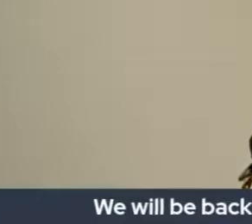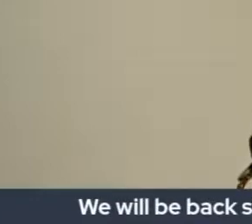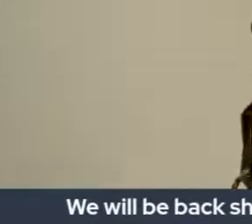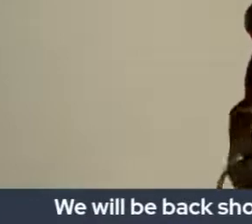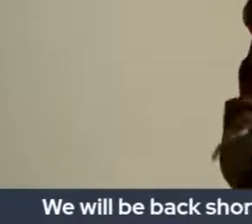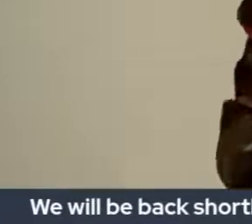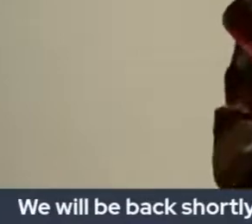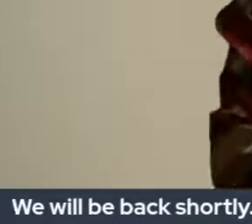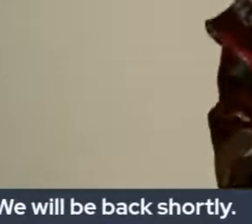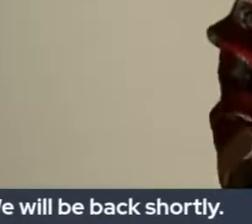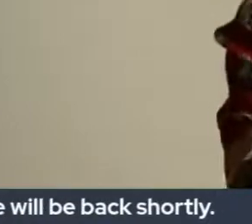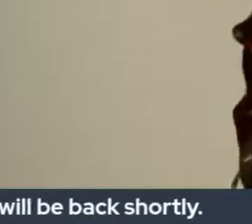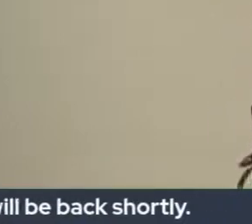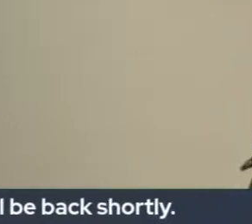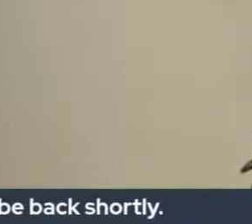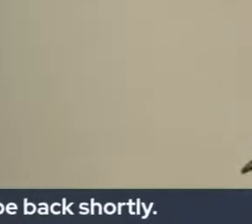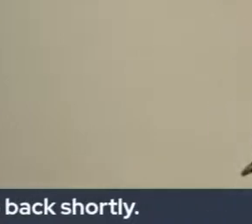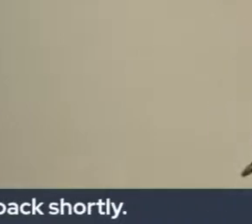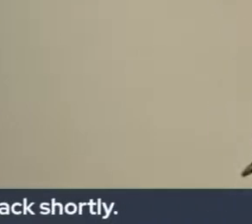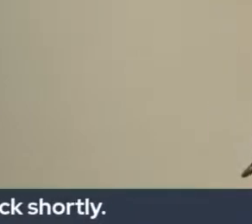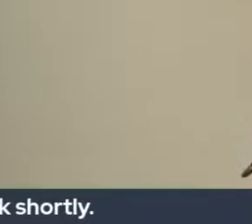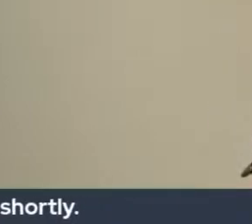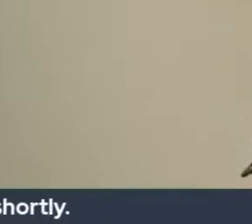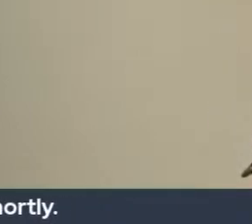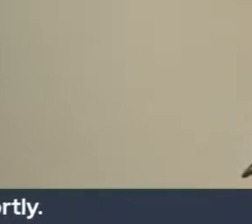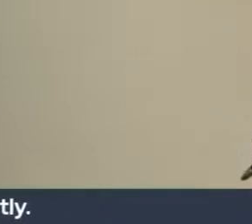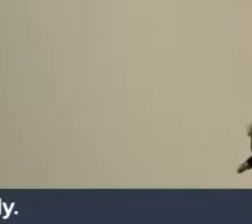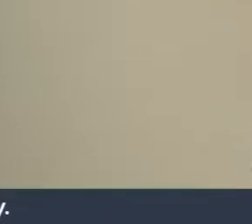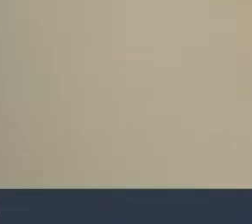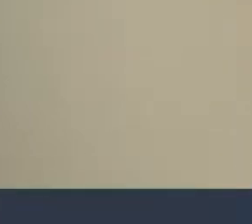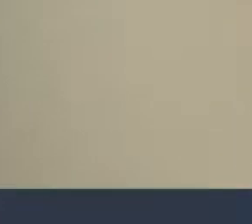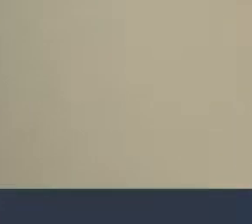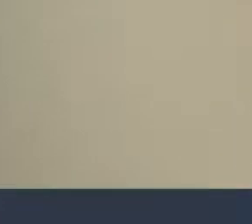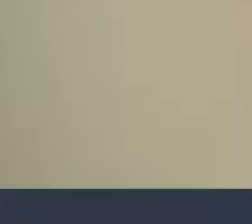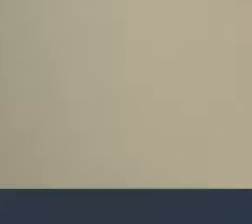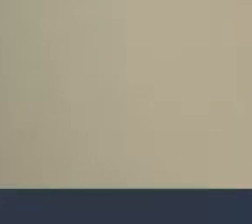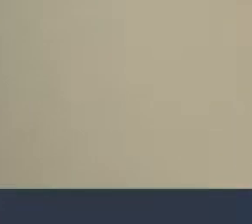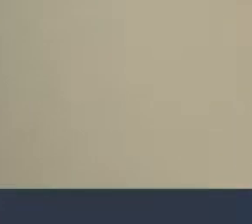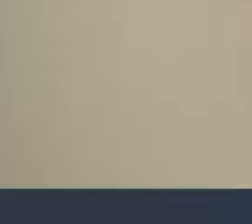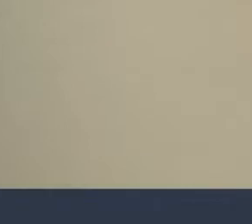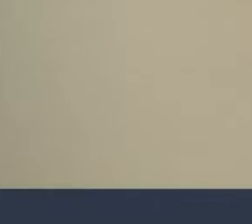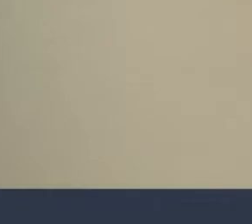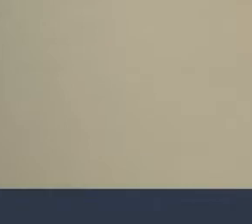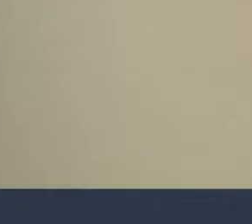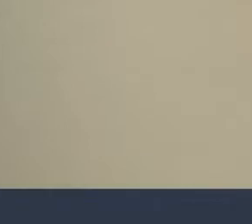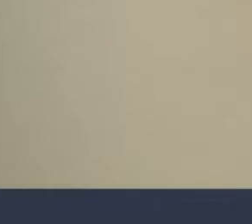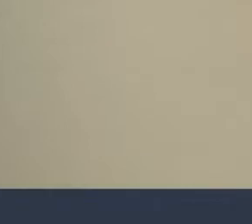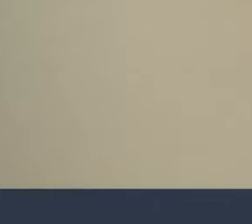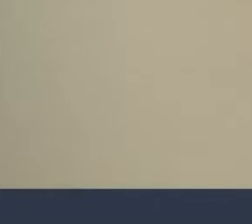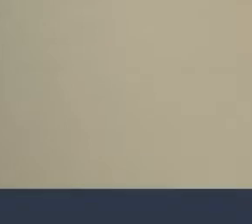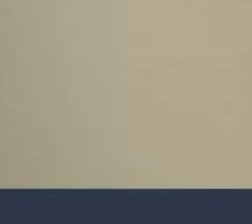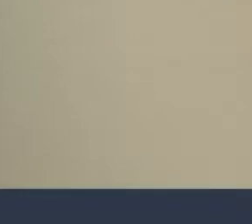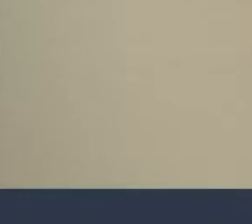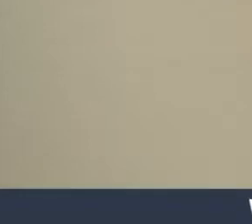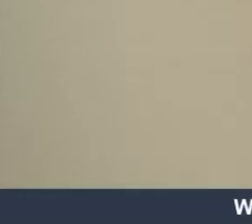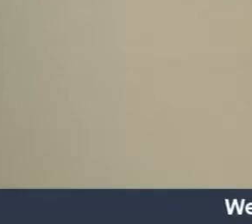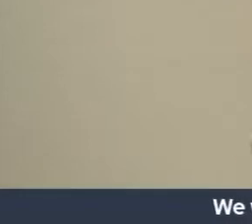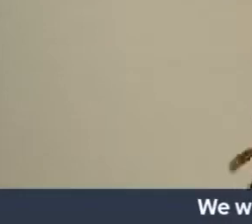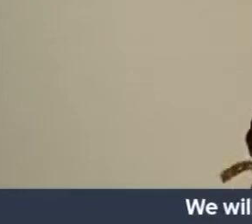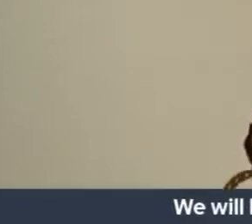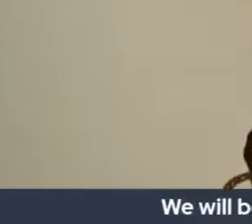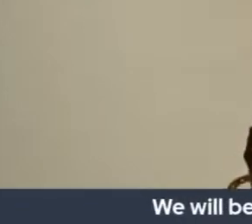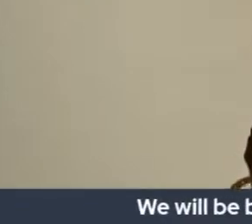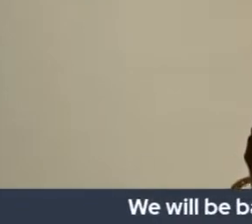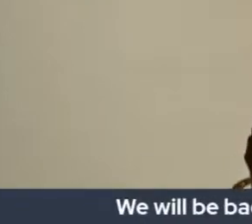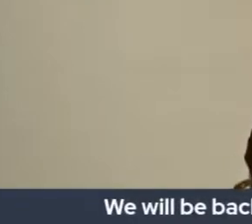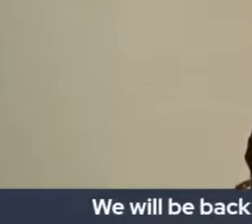then we will go right into our last count, count 5, with respect to public health. We are going to right now hear a